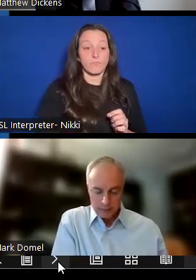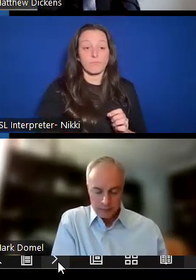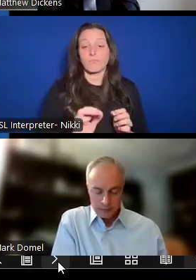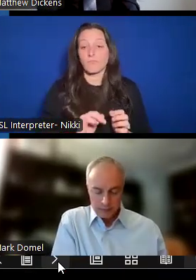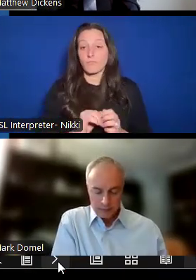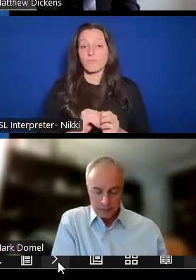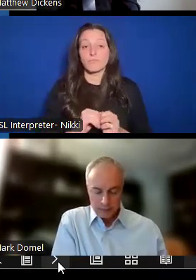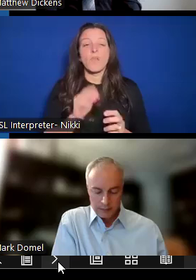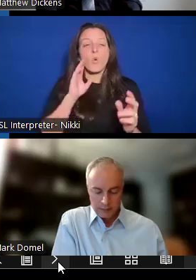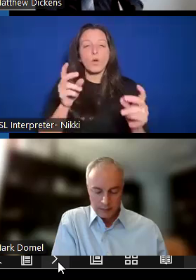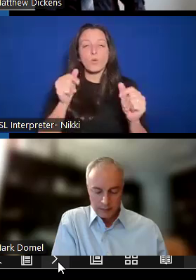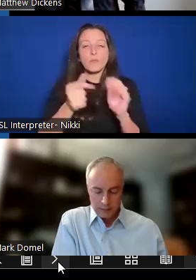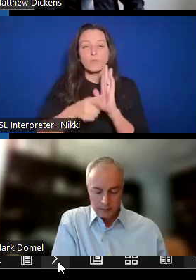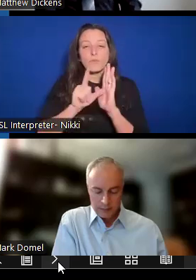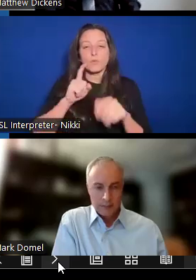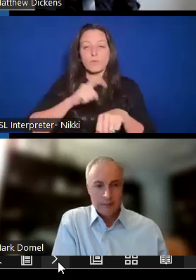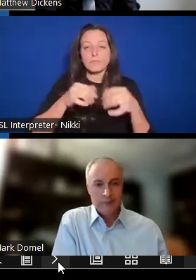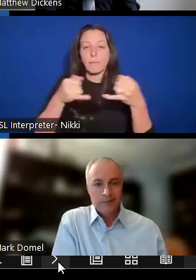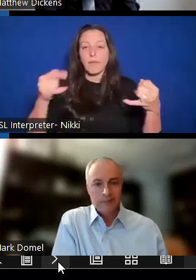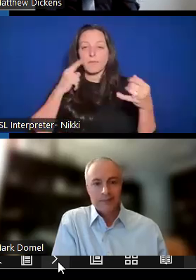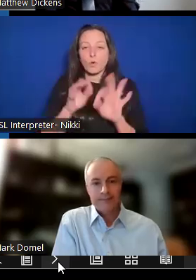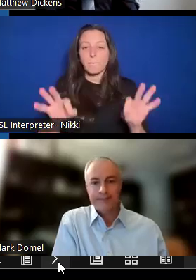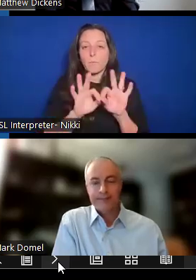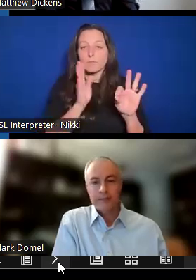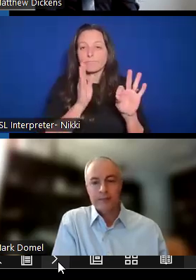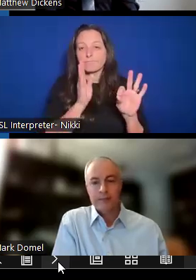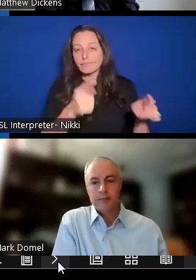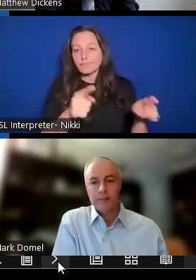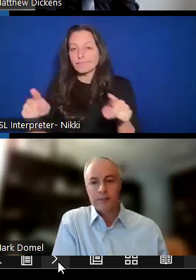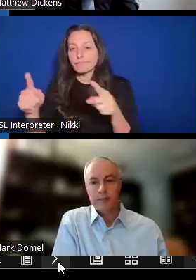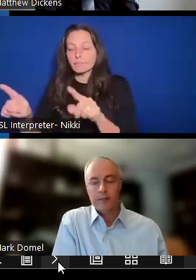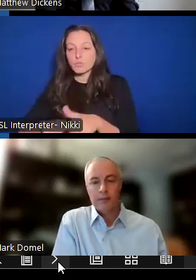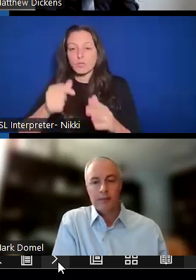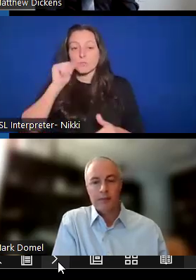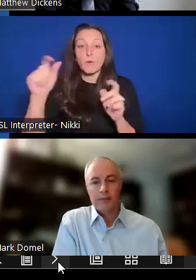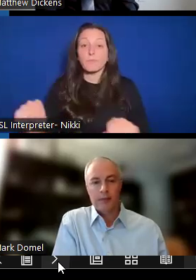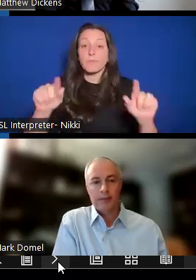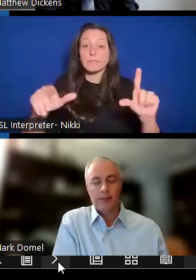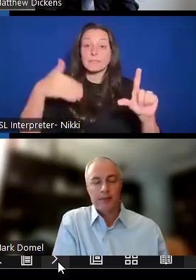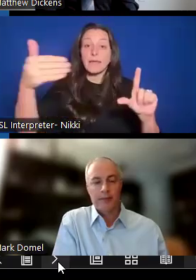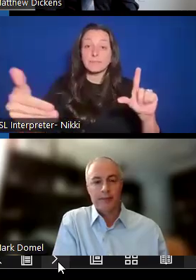I'll quickly go over the timeline of major events starting with tomorrow. Slide.